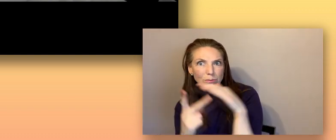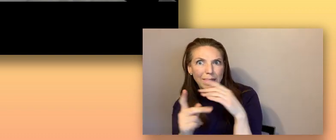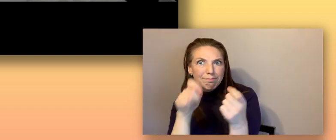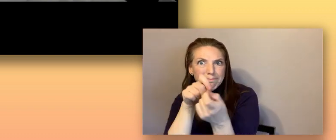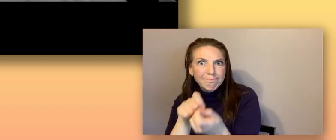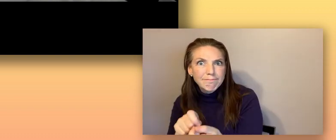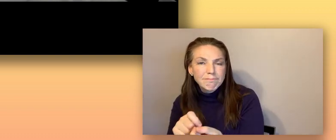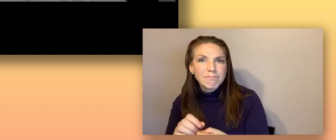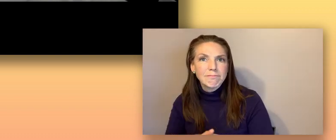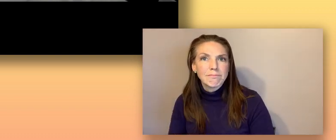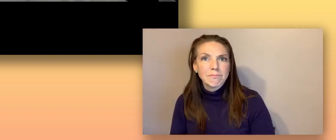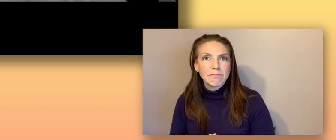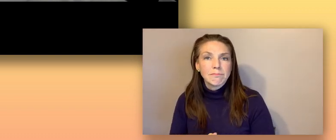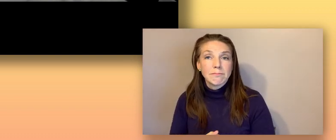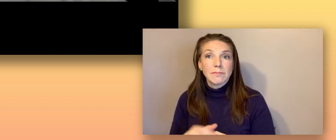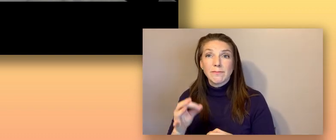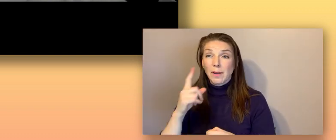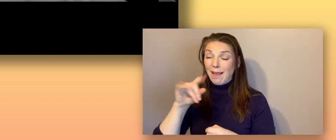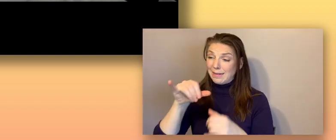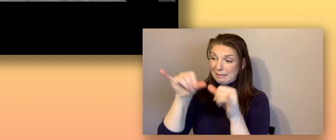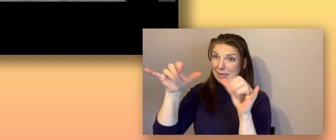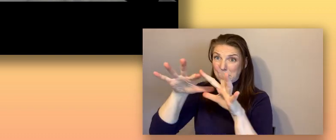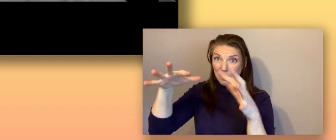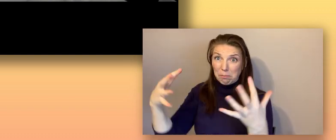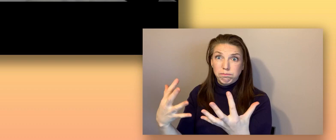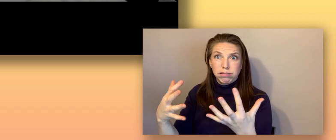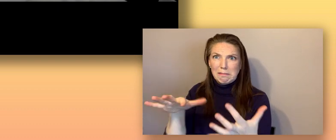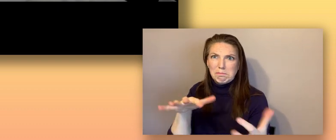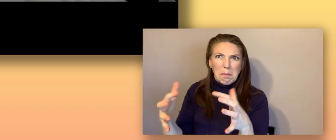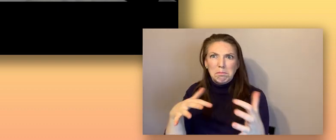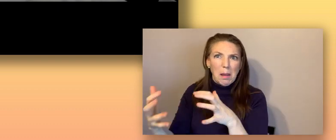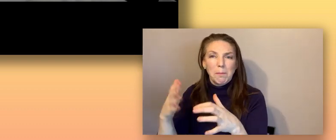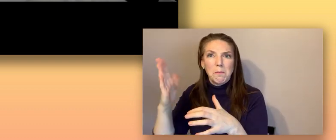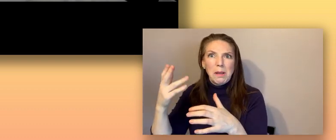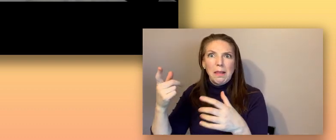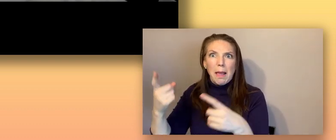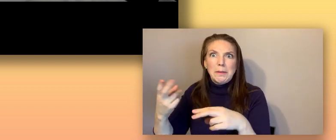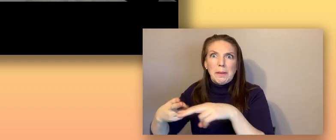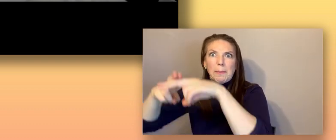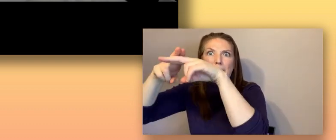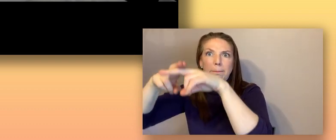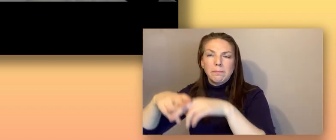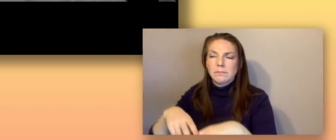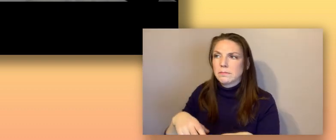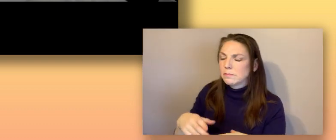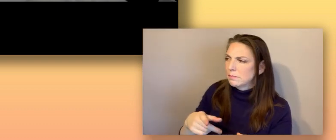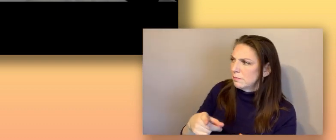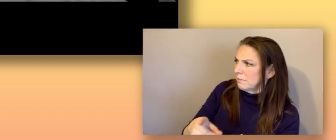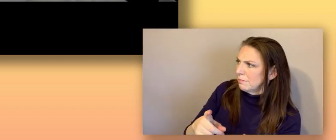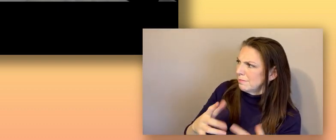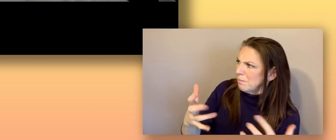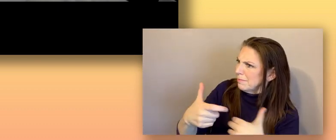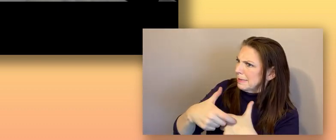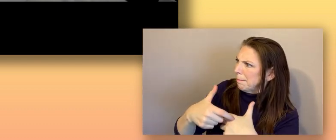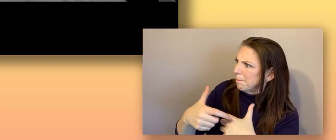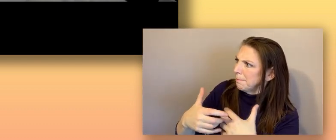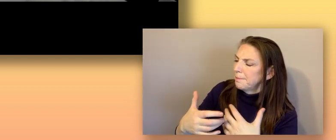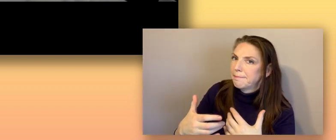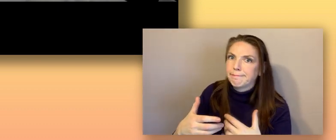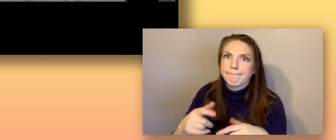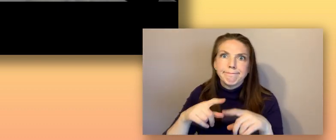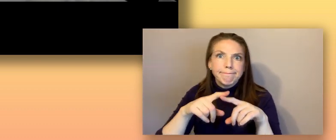accuracy. In any closed system, entropy always increases with time. How much time?